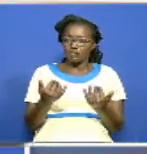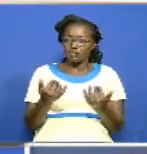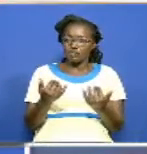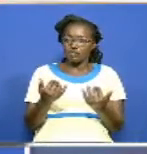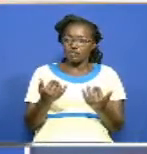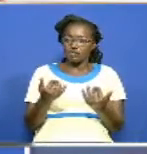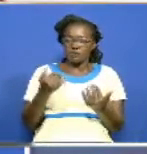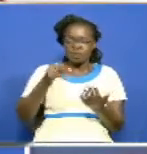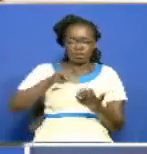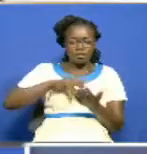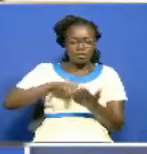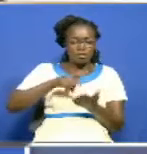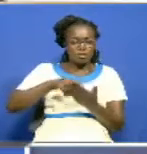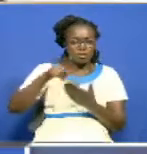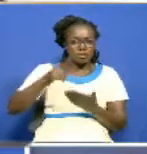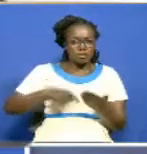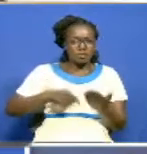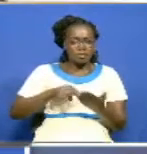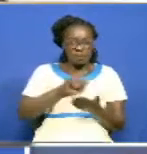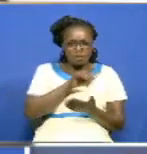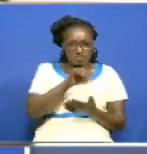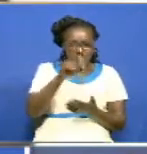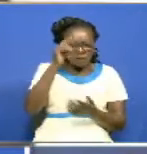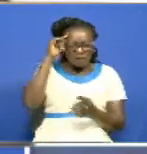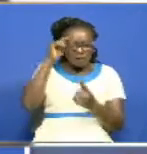for are avoiding taking it.